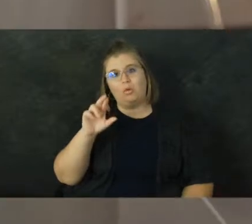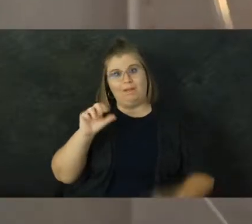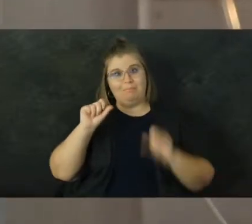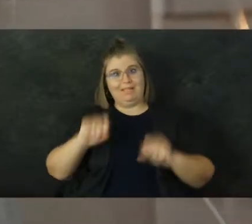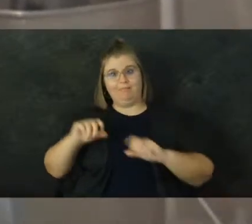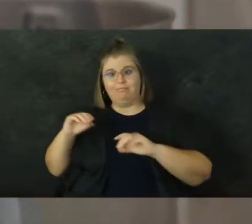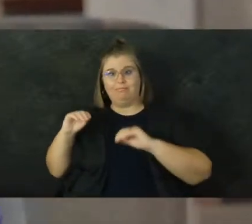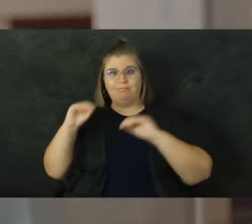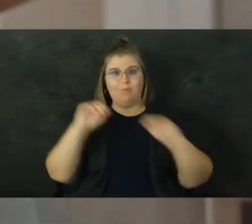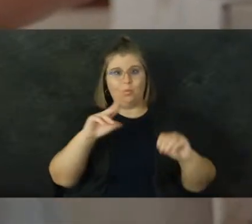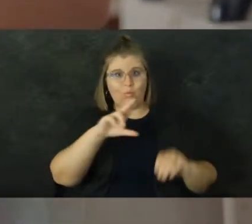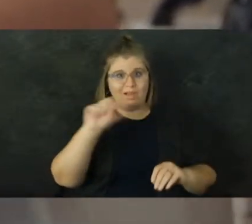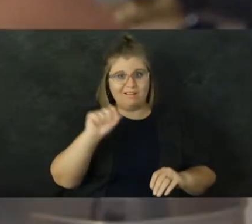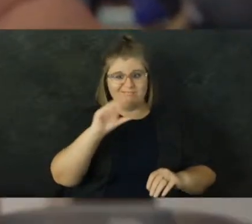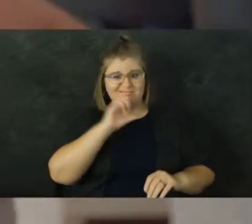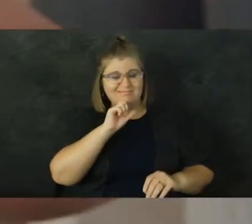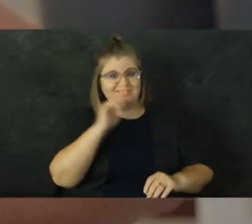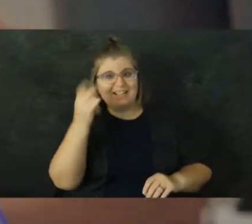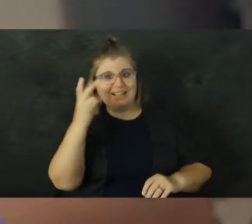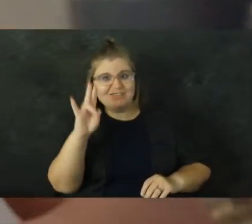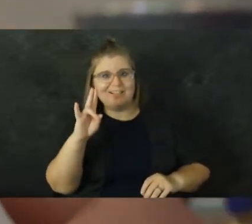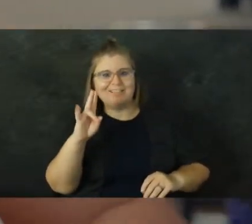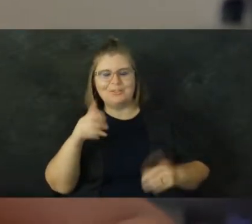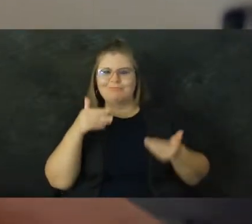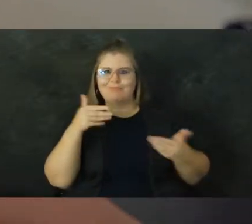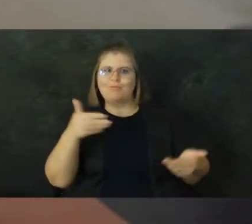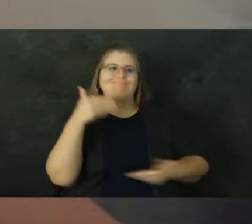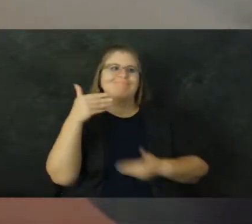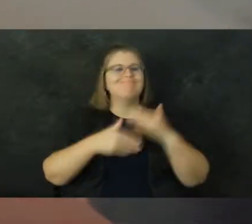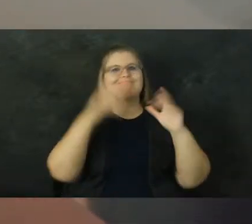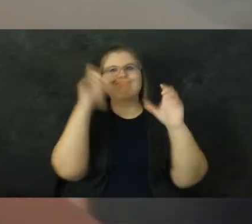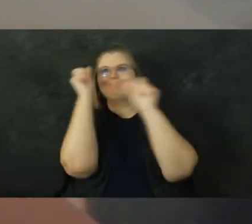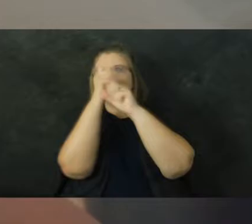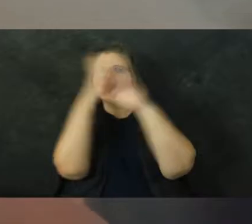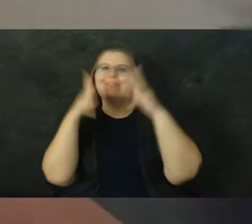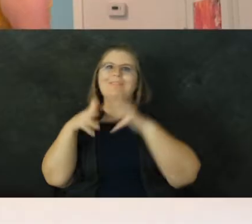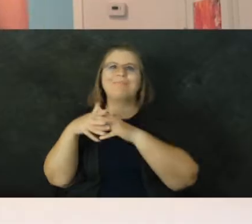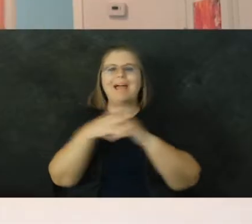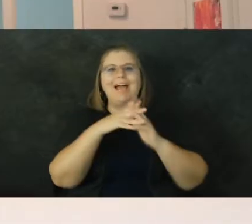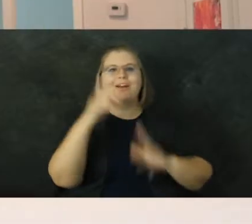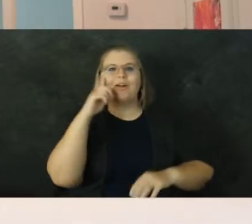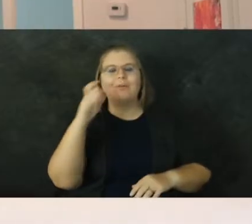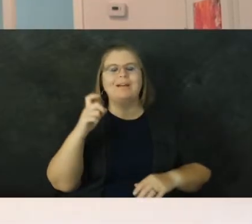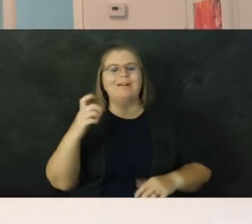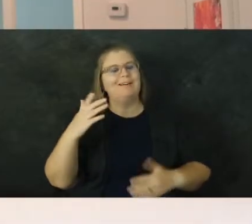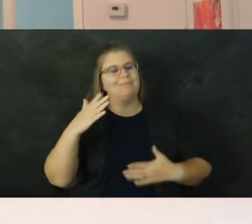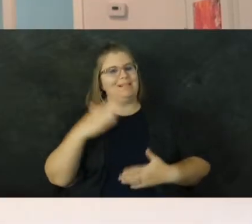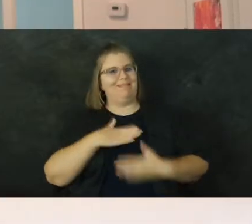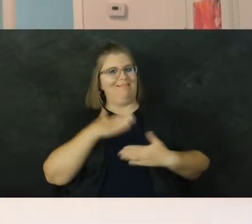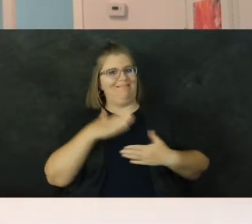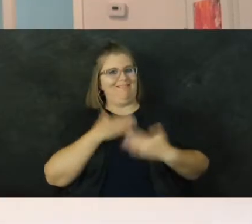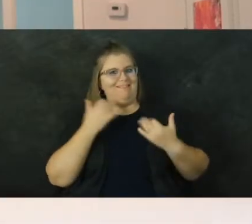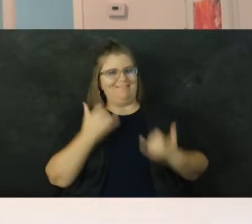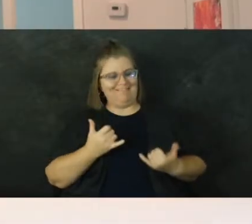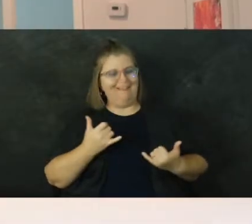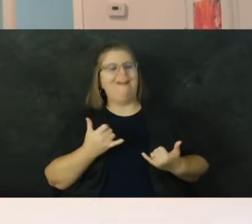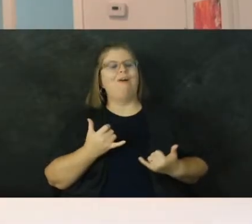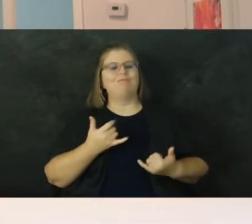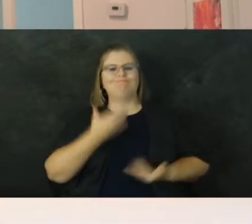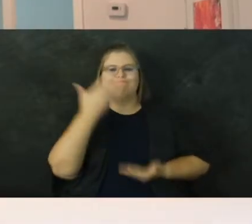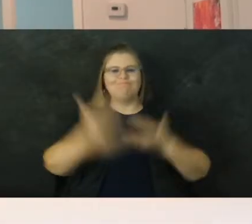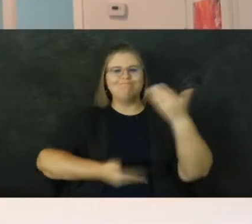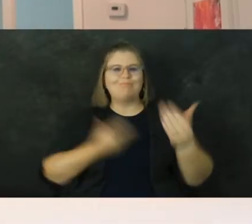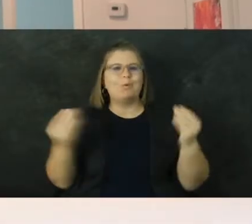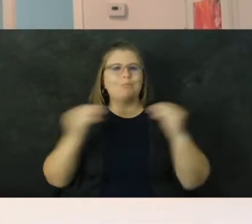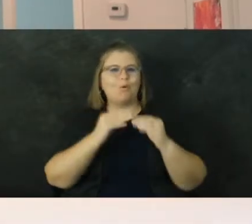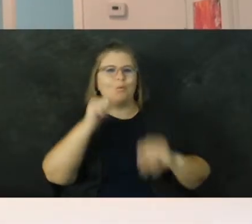able to come to the United States at 17 to pursue the American dream, I'm glad to say that I have hired more women into